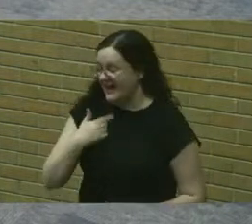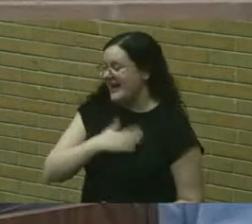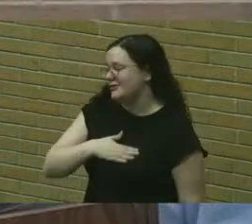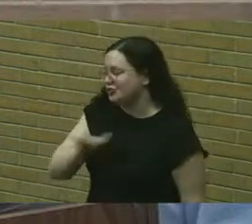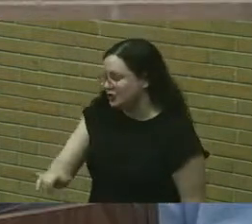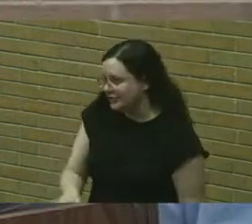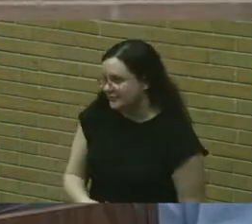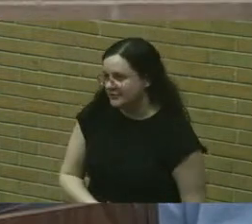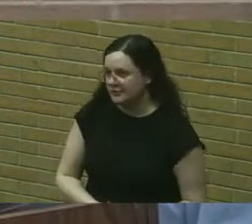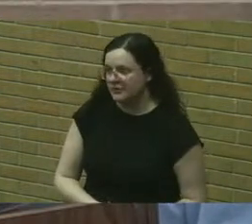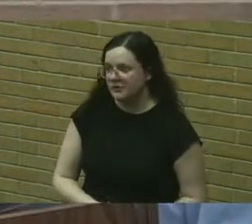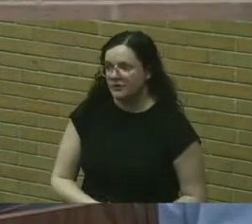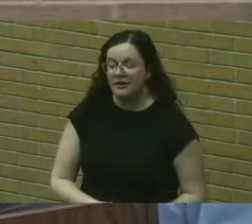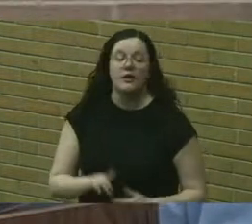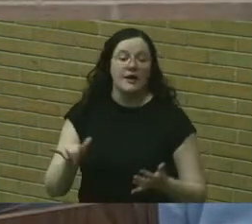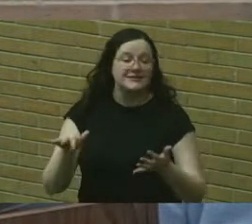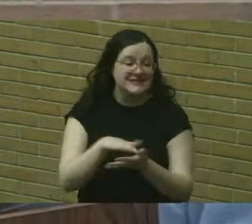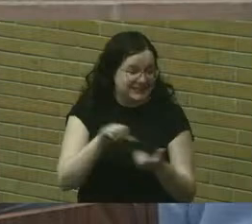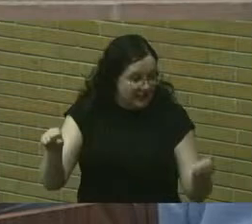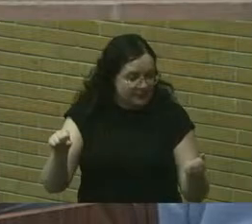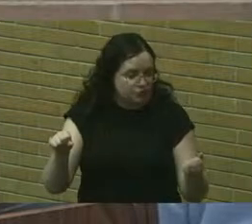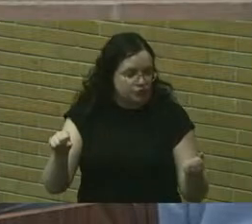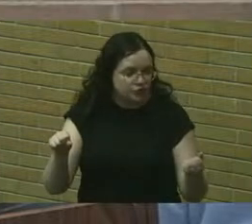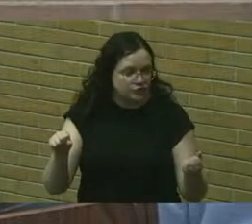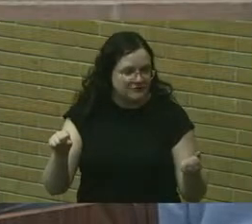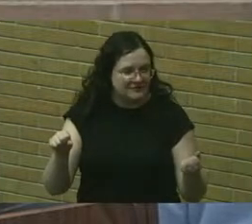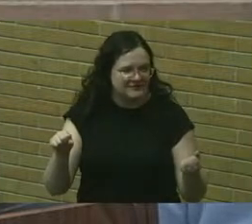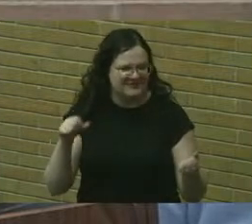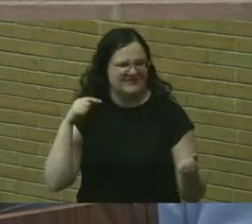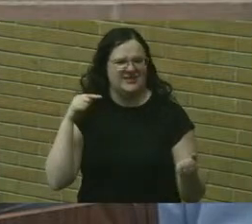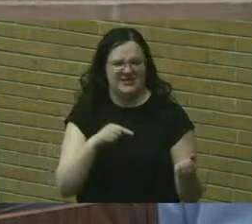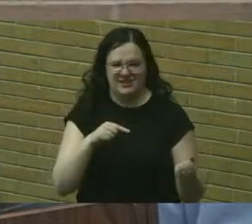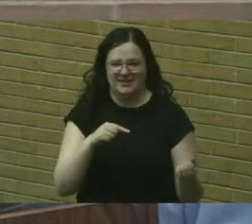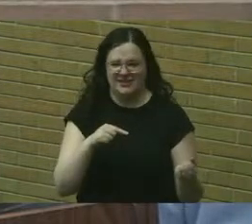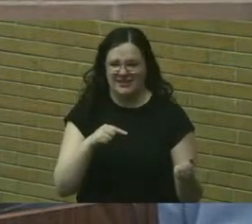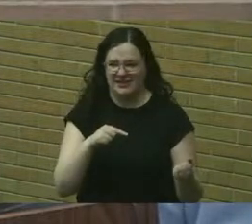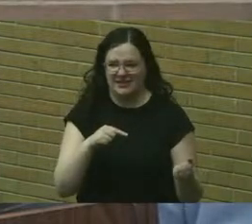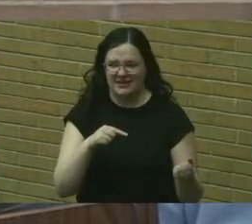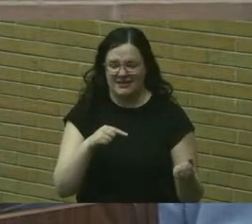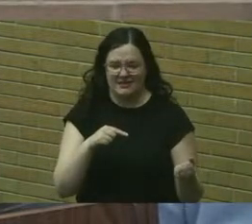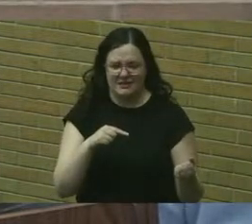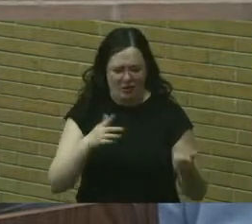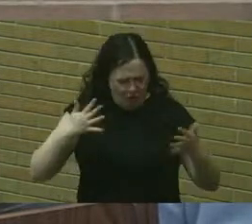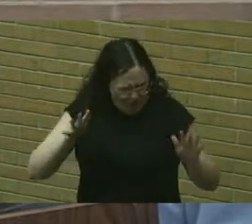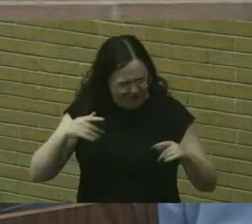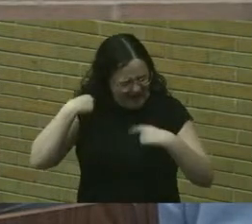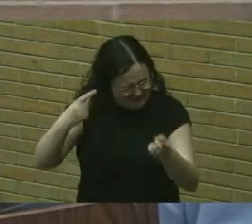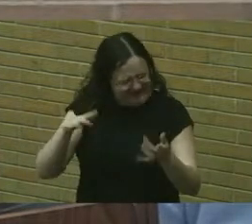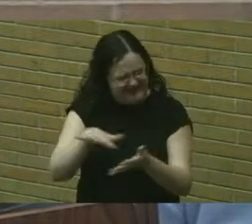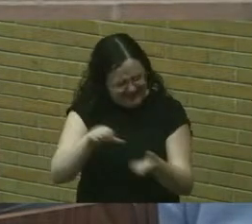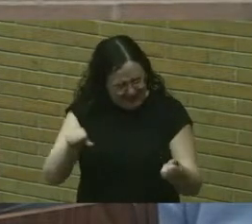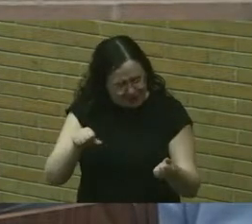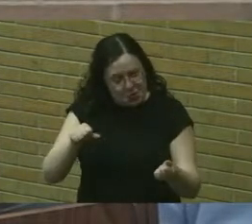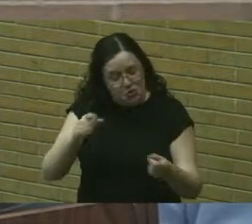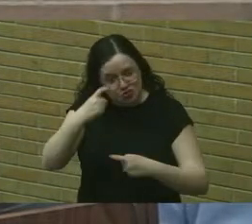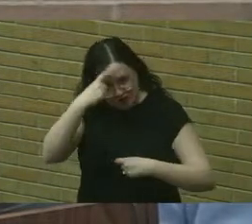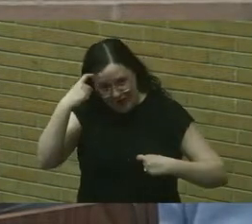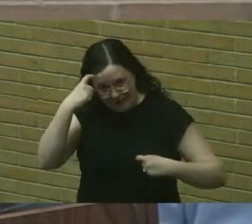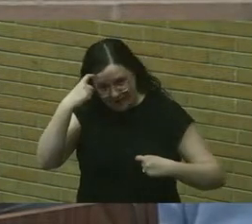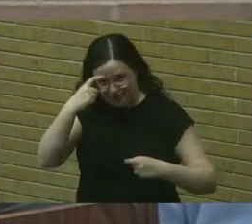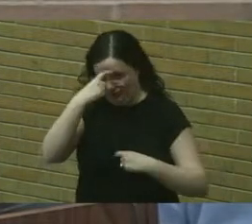it. The damage that it is already caused. Trauma, it takes one